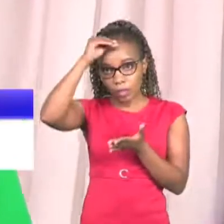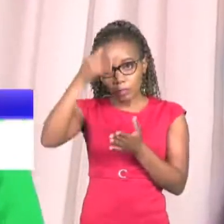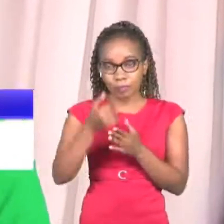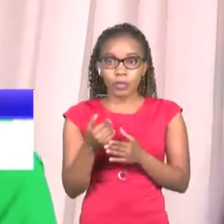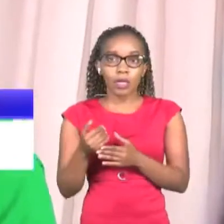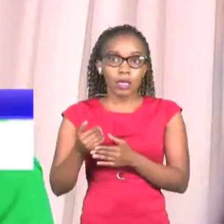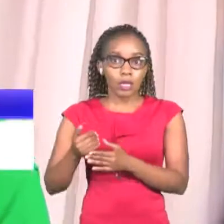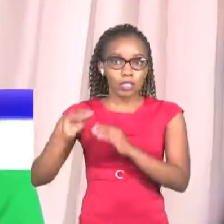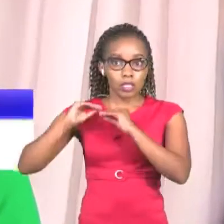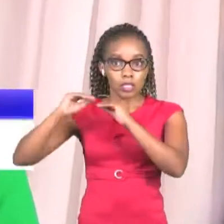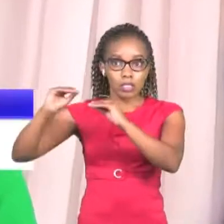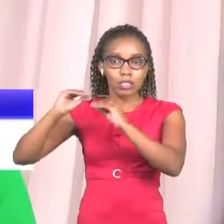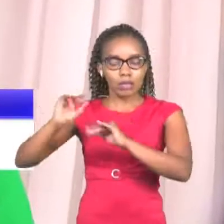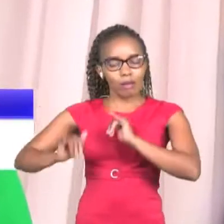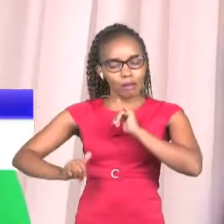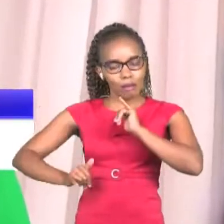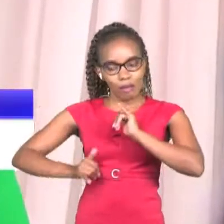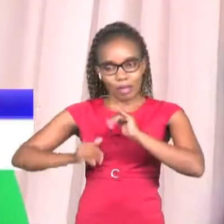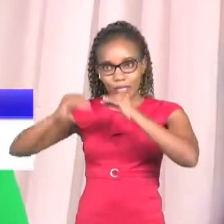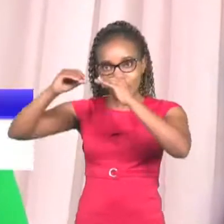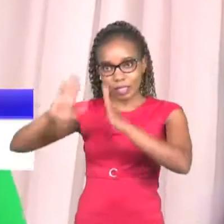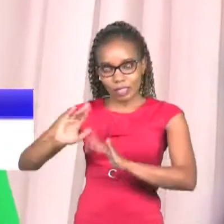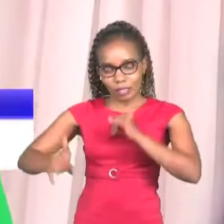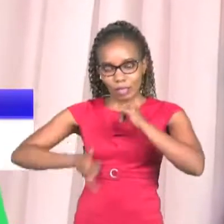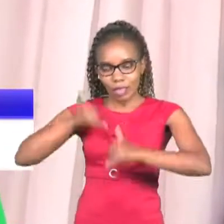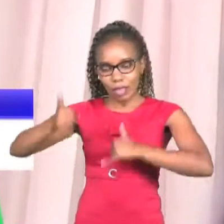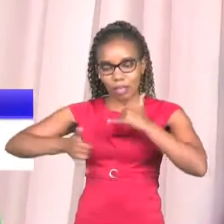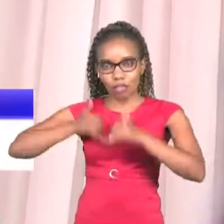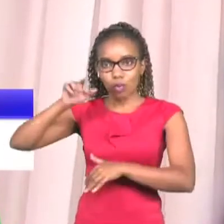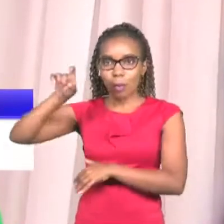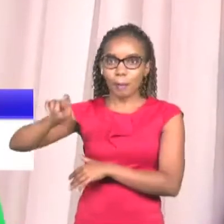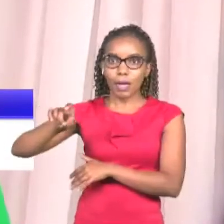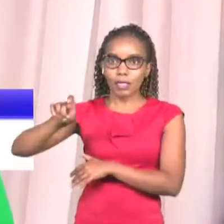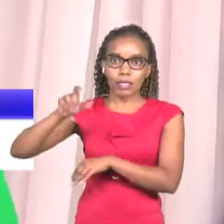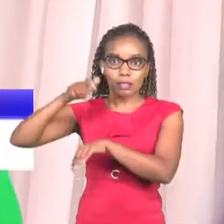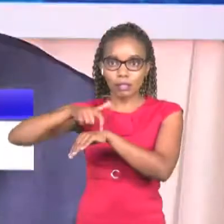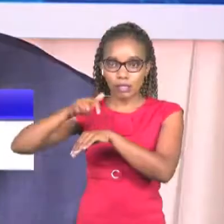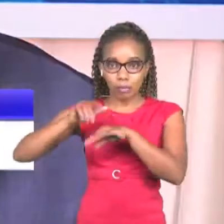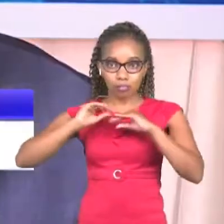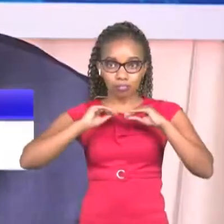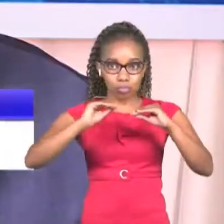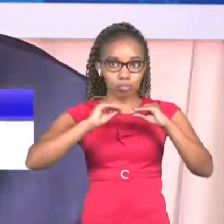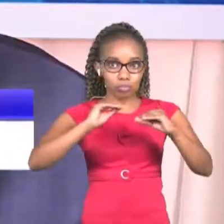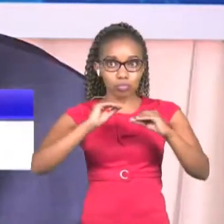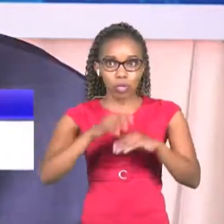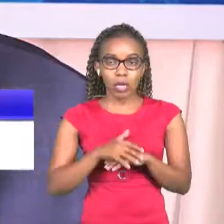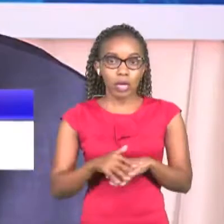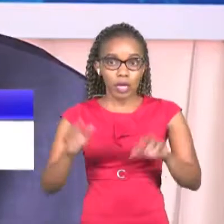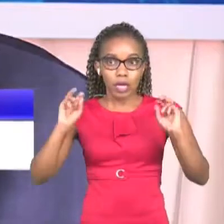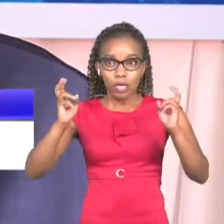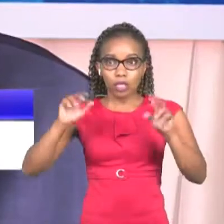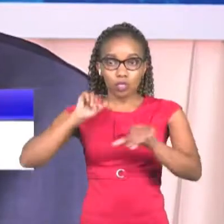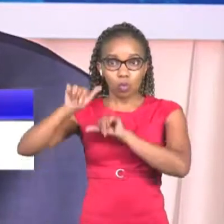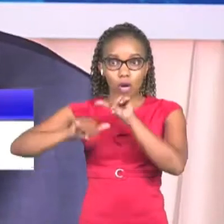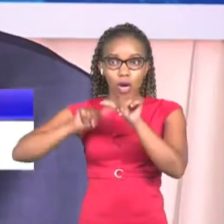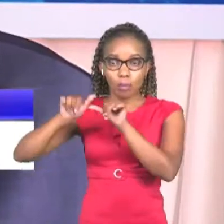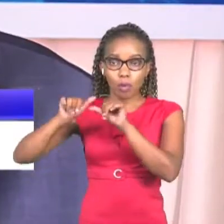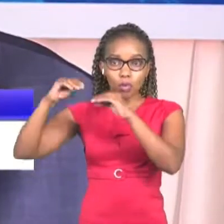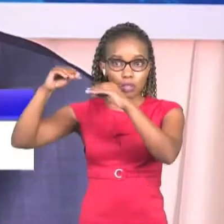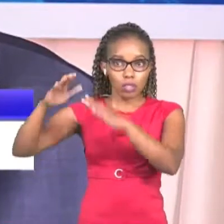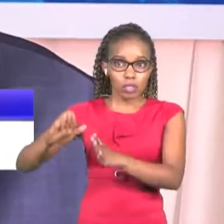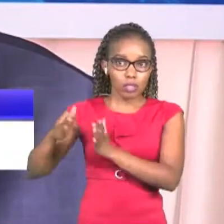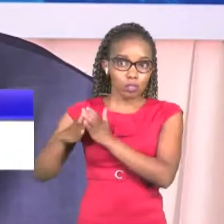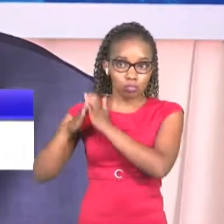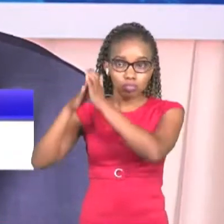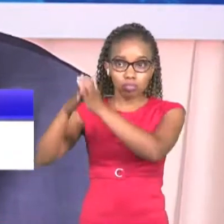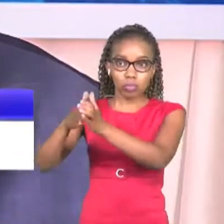profession should enjoy academic freedom in discharge of professional duties. The issue of teacher leadership in relation to crisis